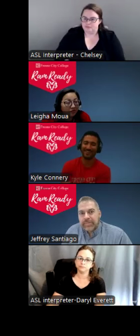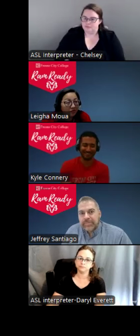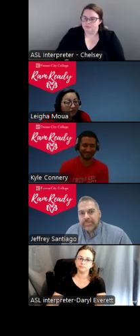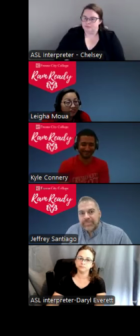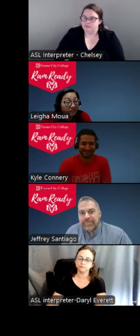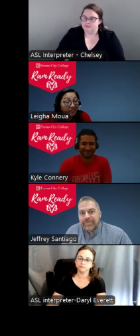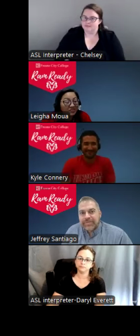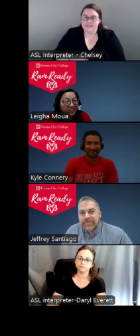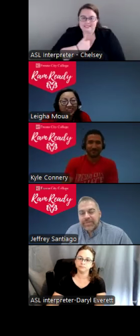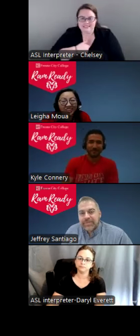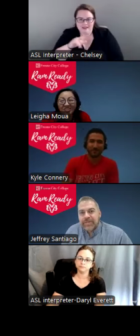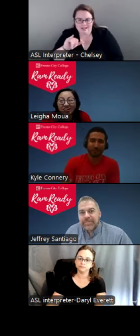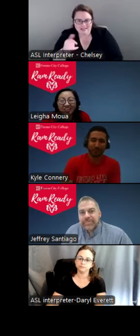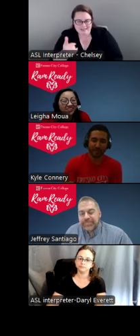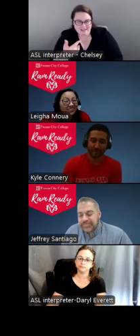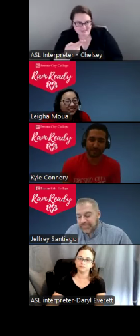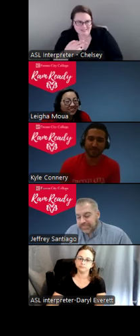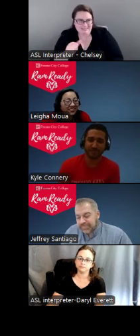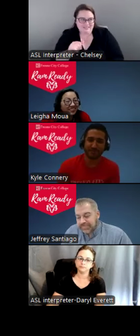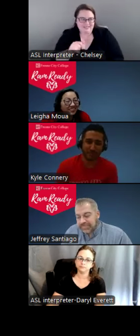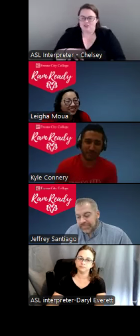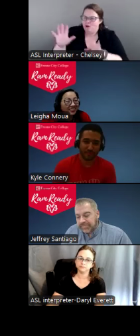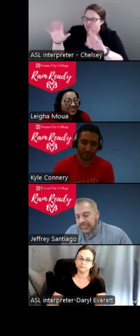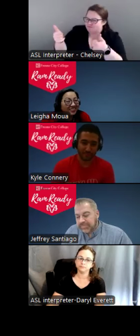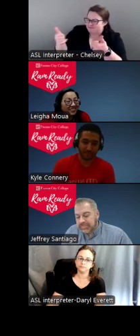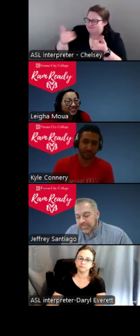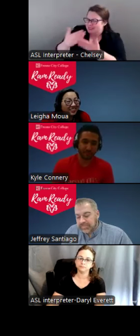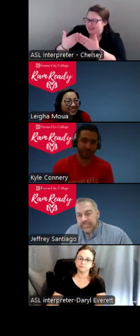Sorry, Leah. No, that's fine. Thank you, Kyle.